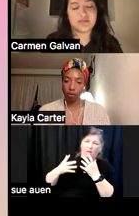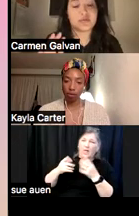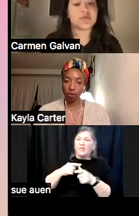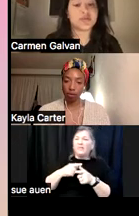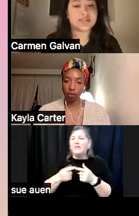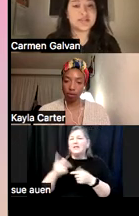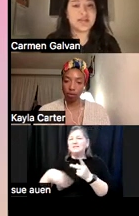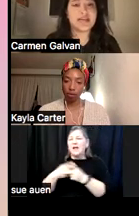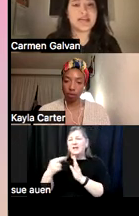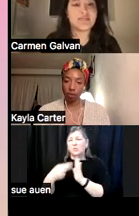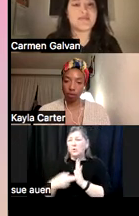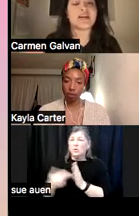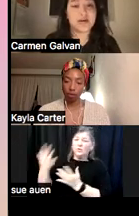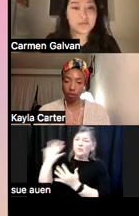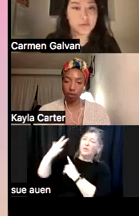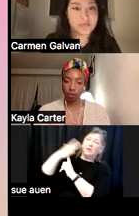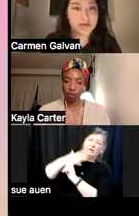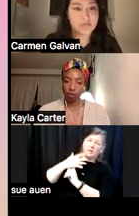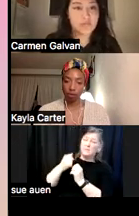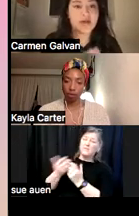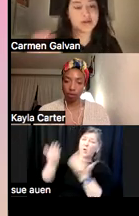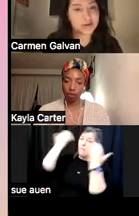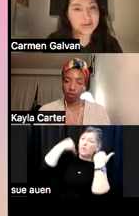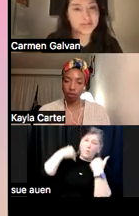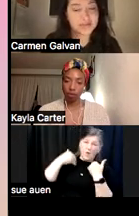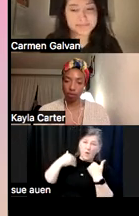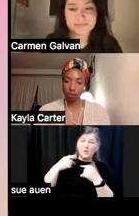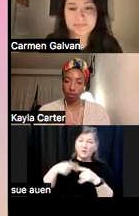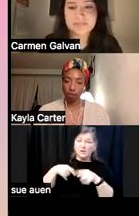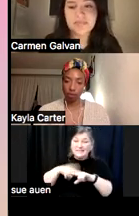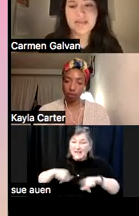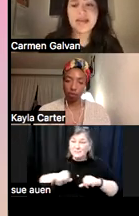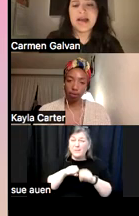types of rules. And it can be very overwhelming while you're grieving.